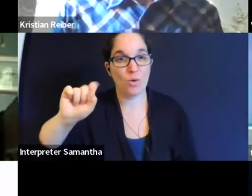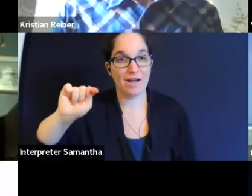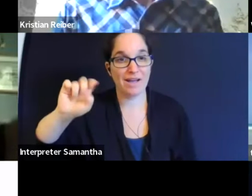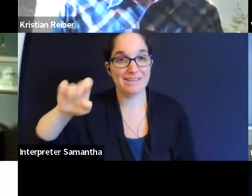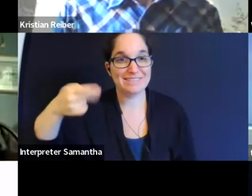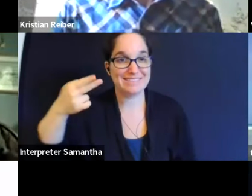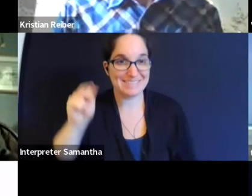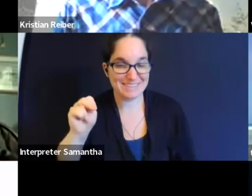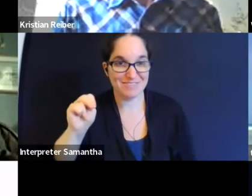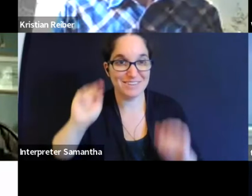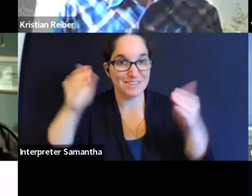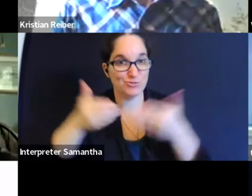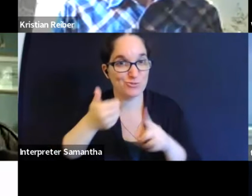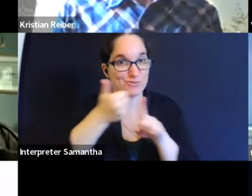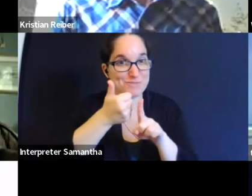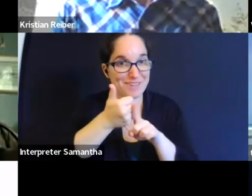himself.